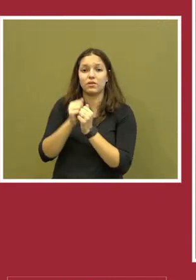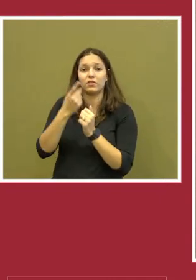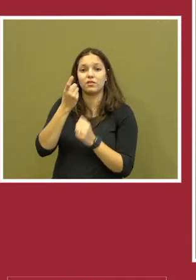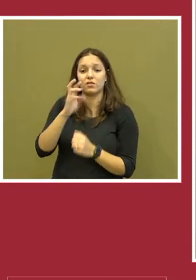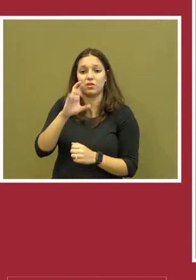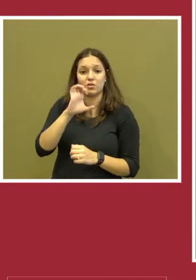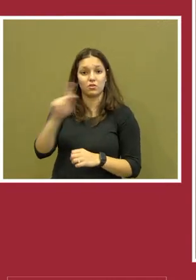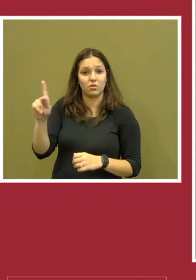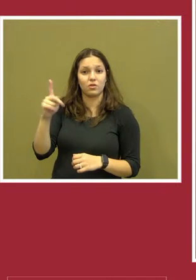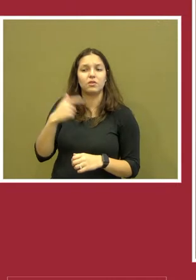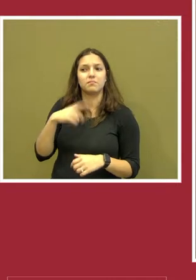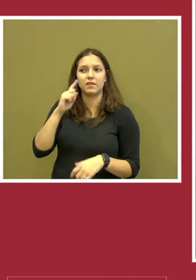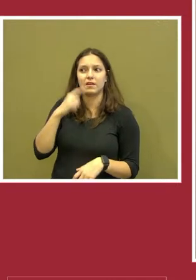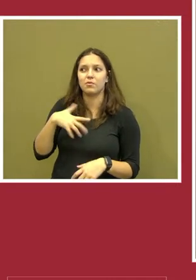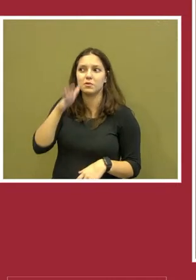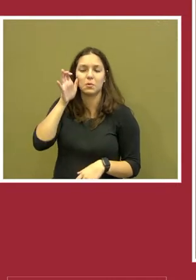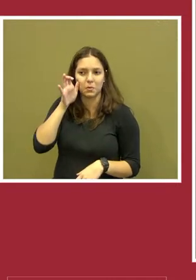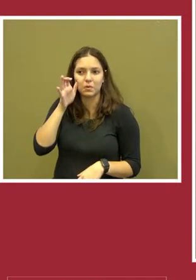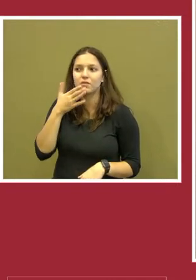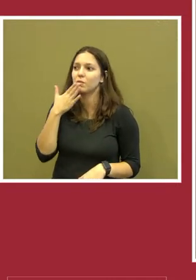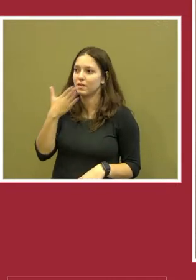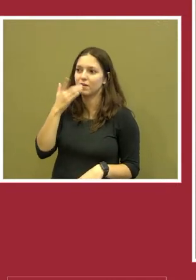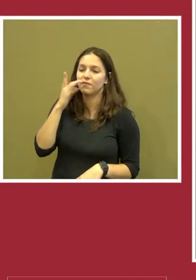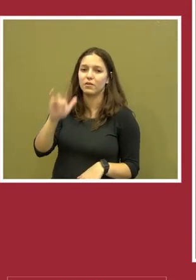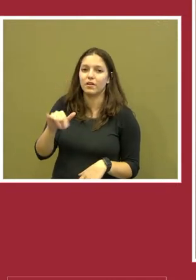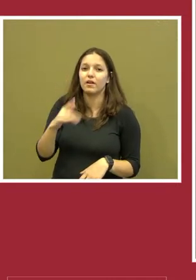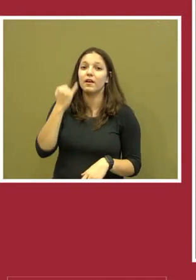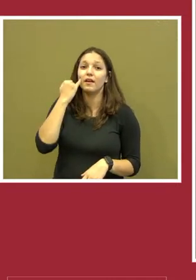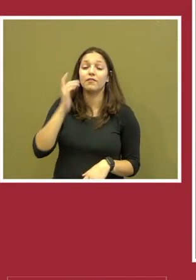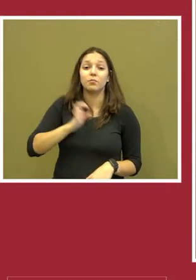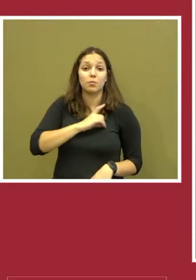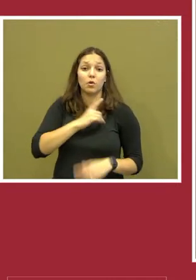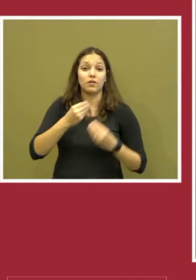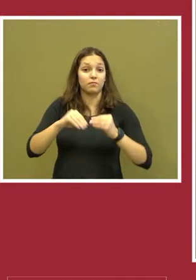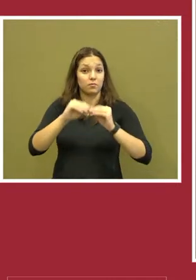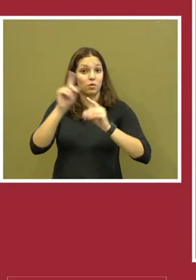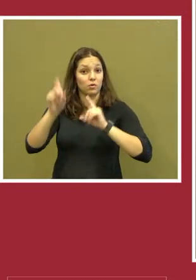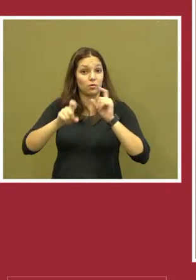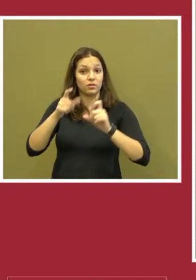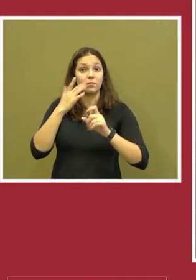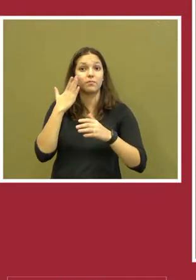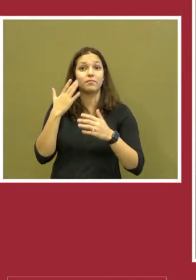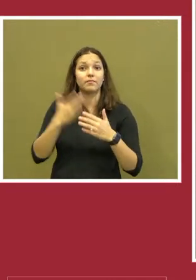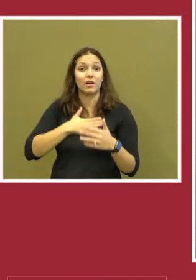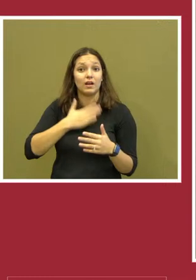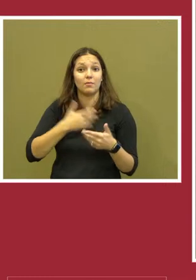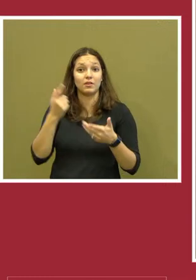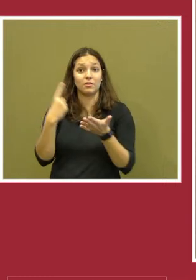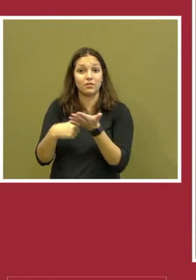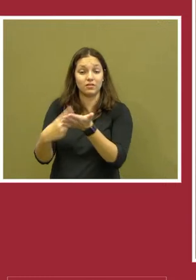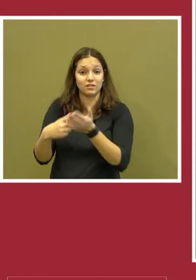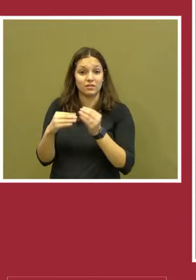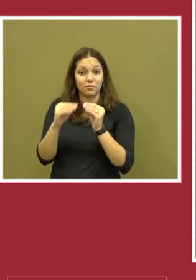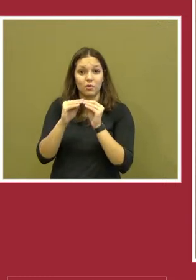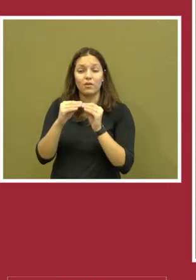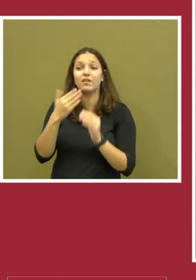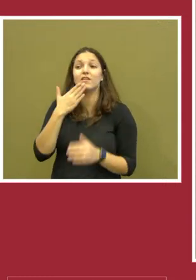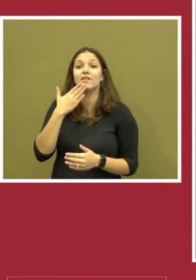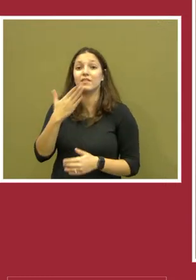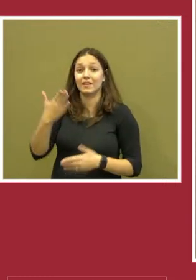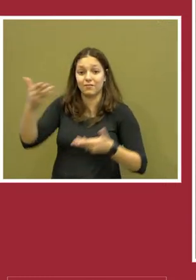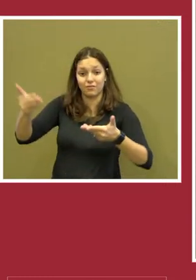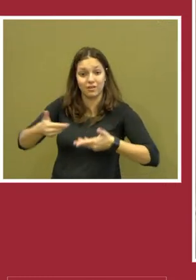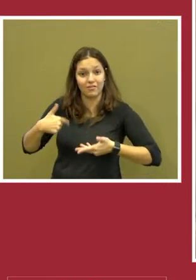that, Dr. Cook. If anyone on the board has further questions, I'm happy to talk further about it. Thank you for having me here tonight.